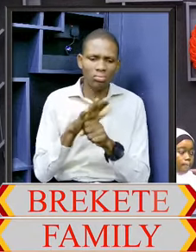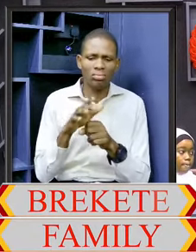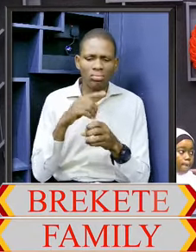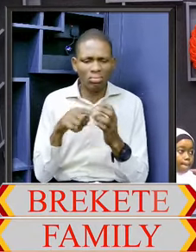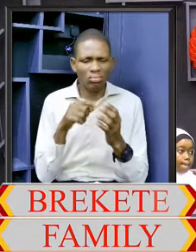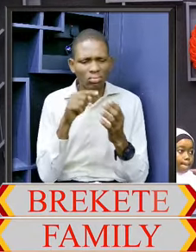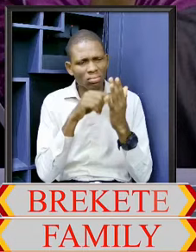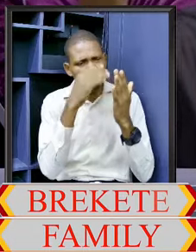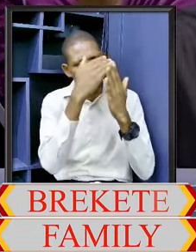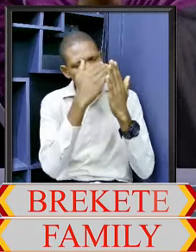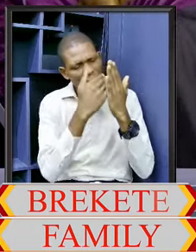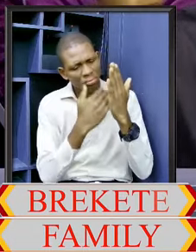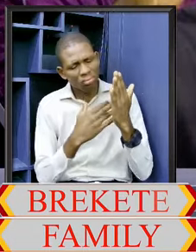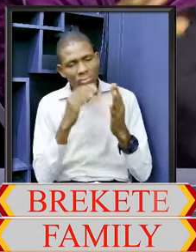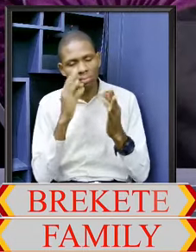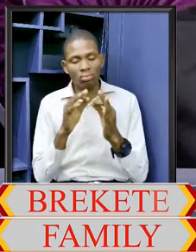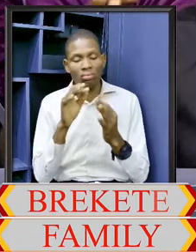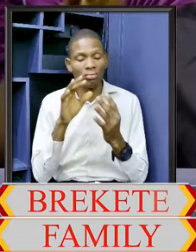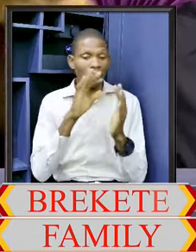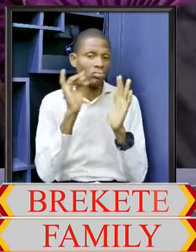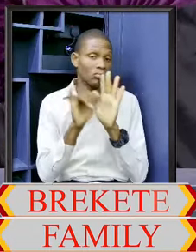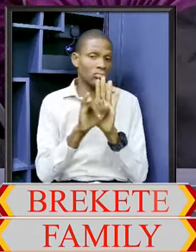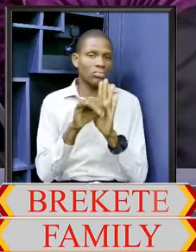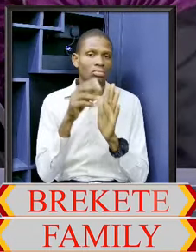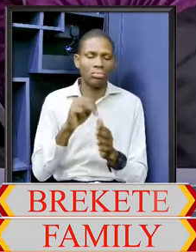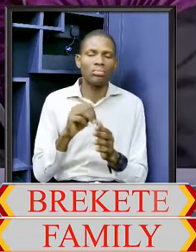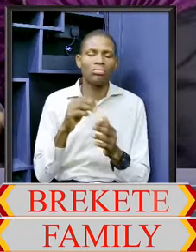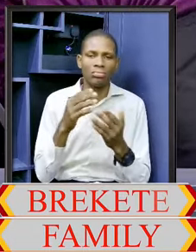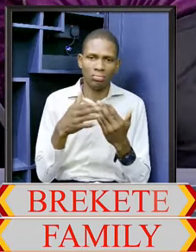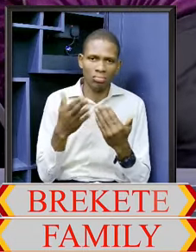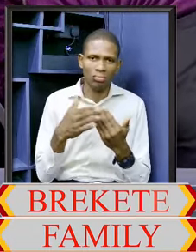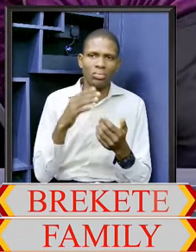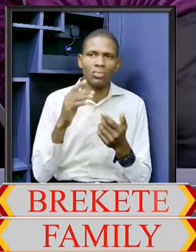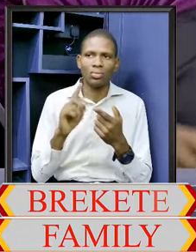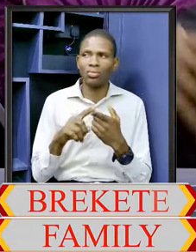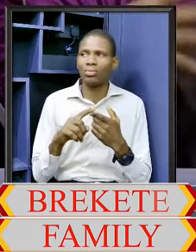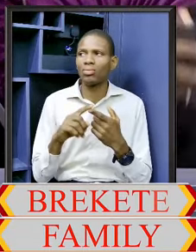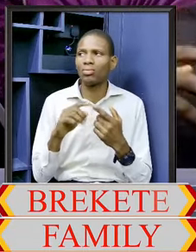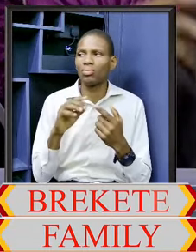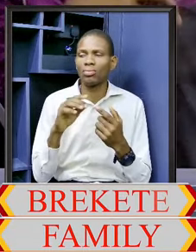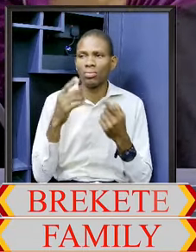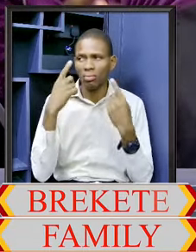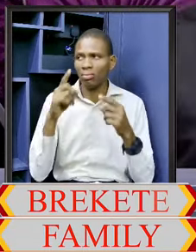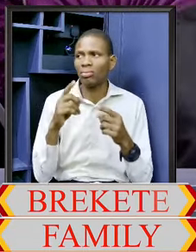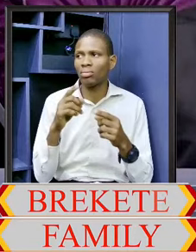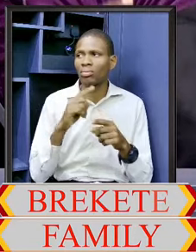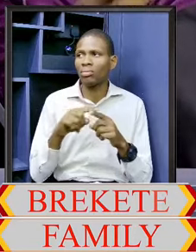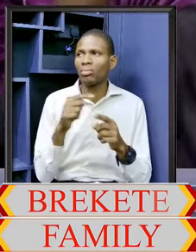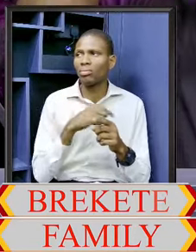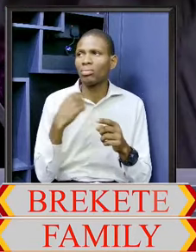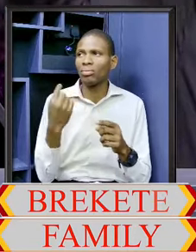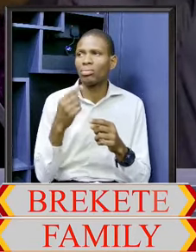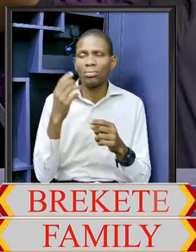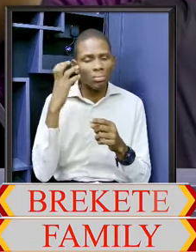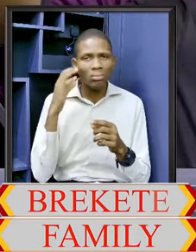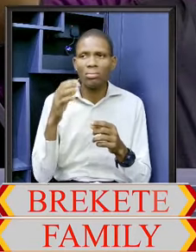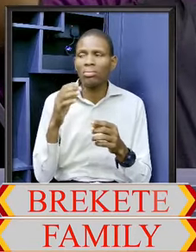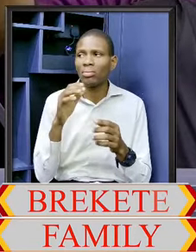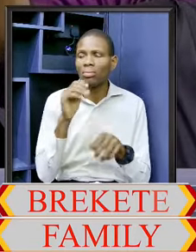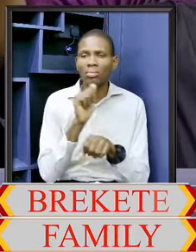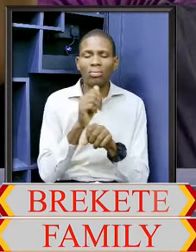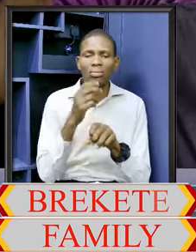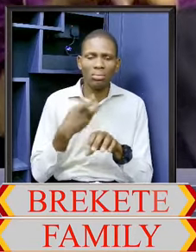listed? And if you can identify them, it's easy to go. But the major thing we say, we'd always hear work hard, and it sounds like one big